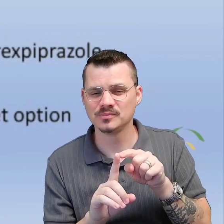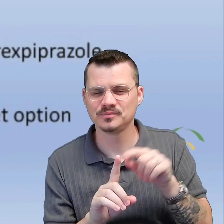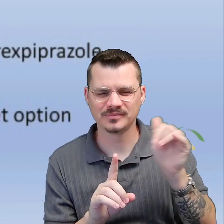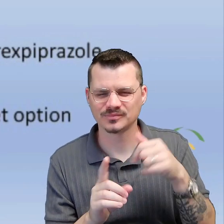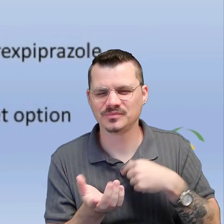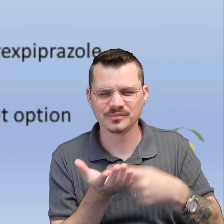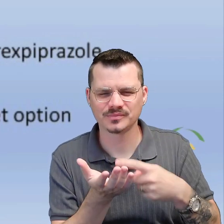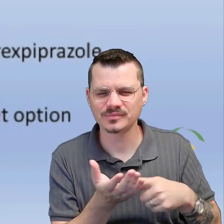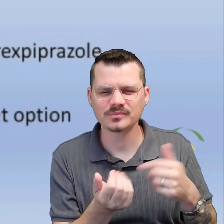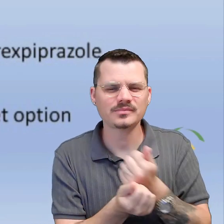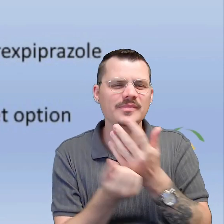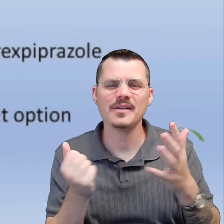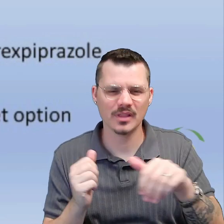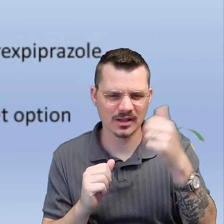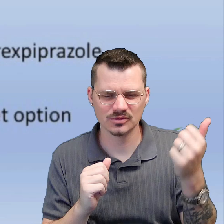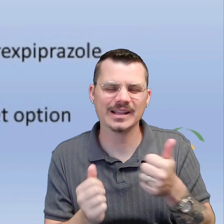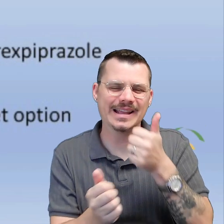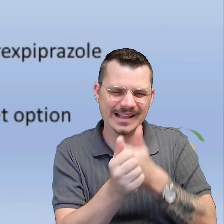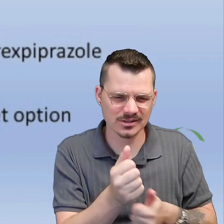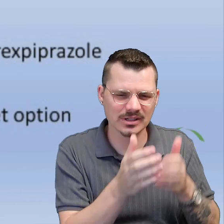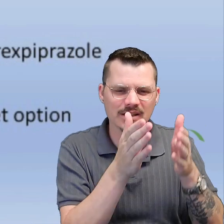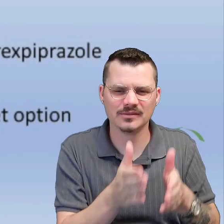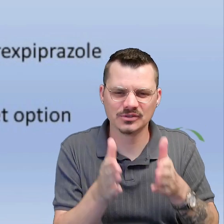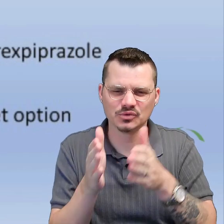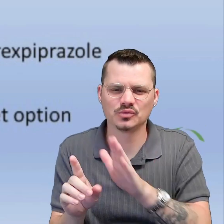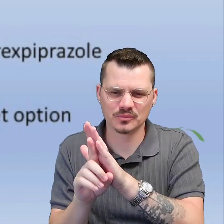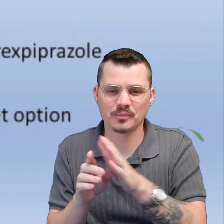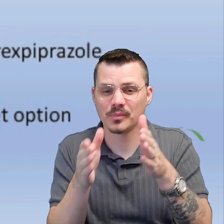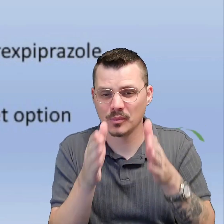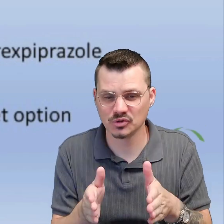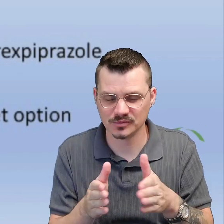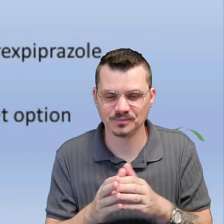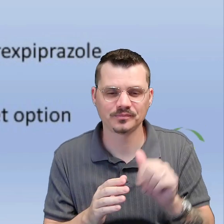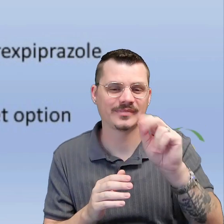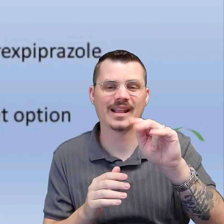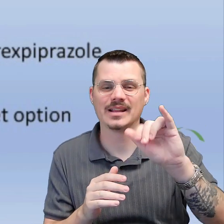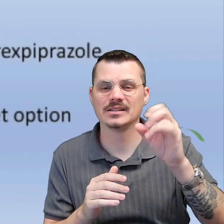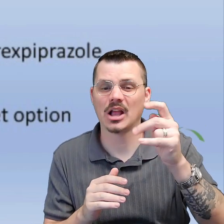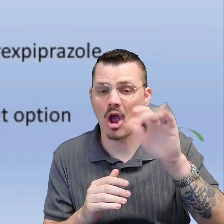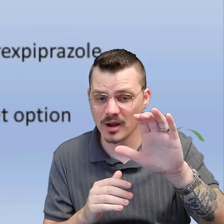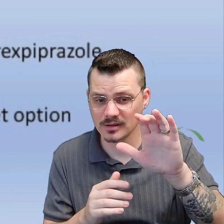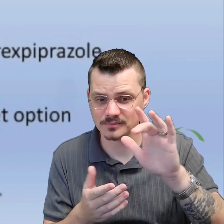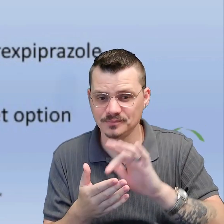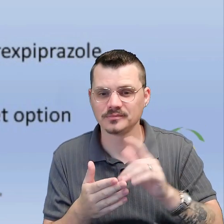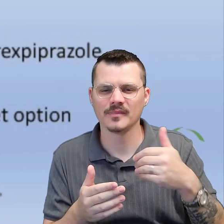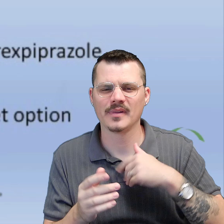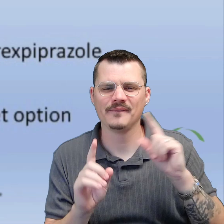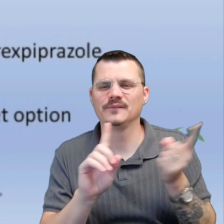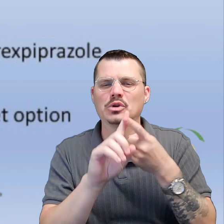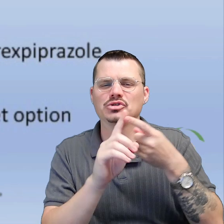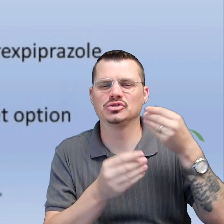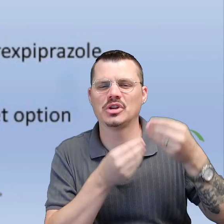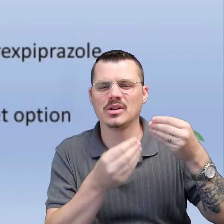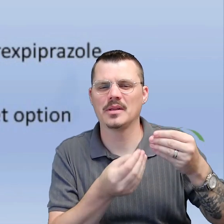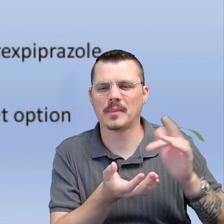we've said about everything else, each individual person. Antipsychotics, there's first